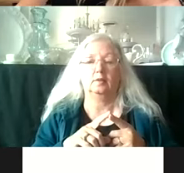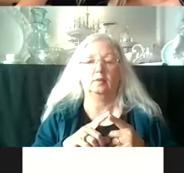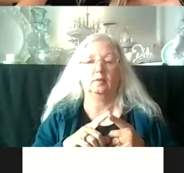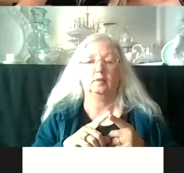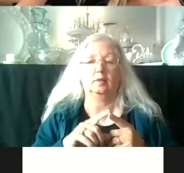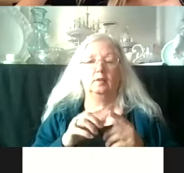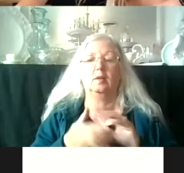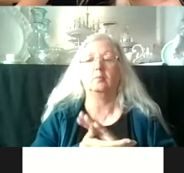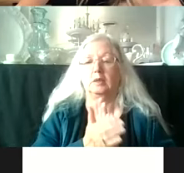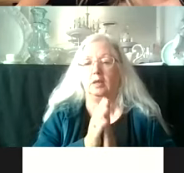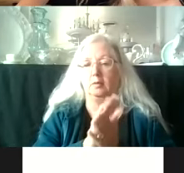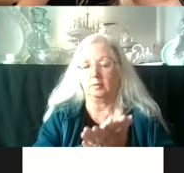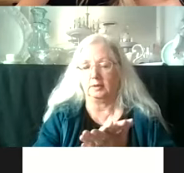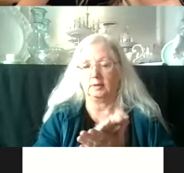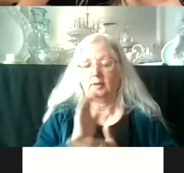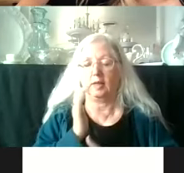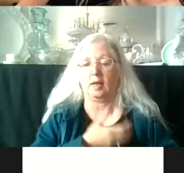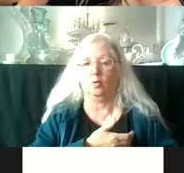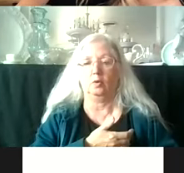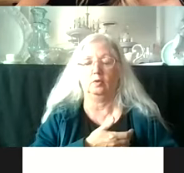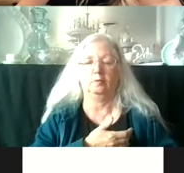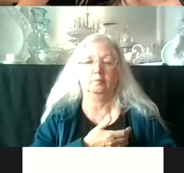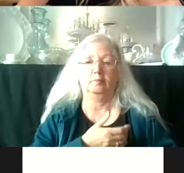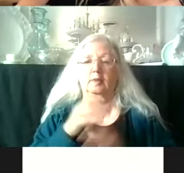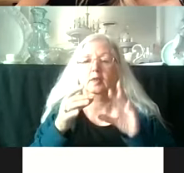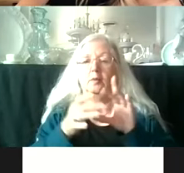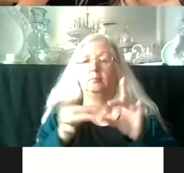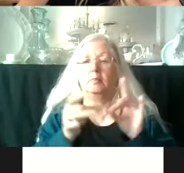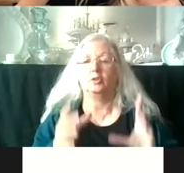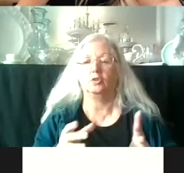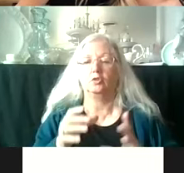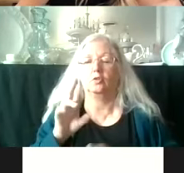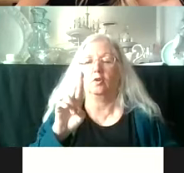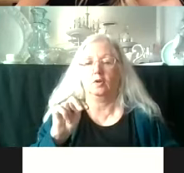it becomes our messenger RNA.